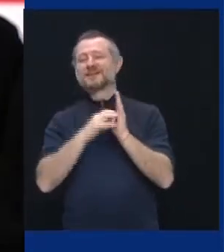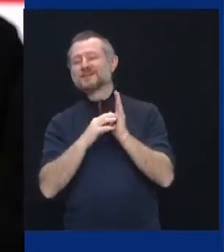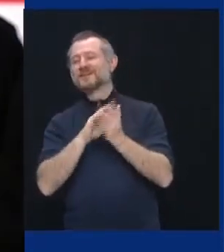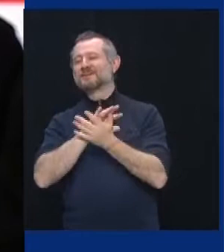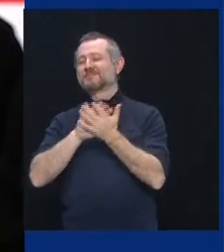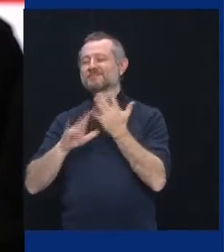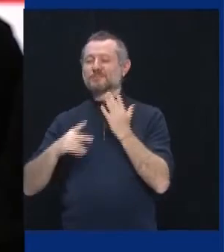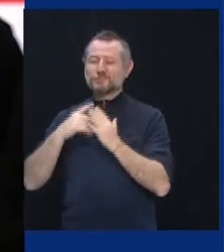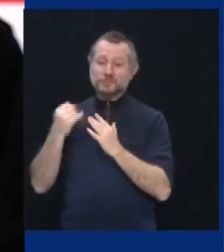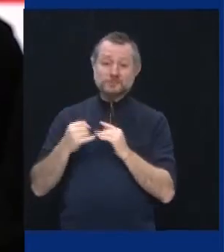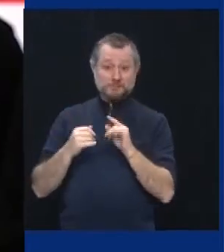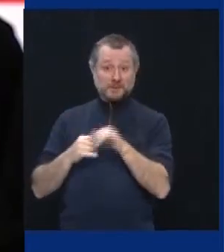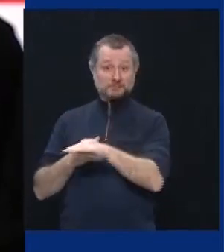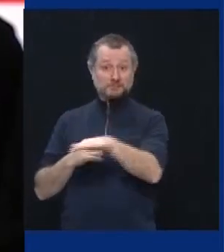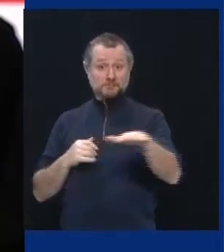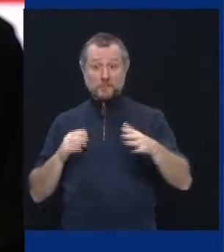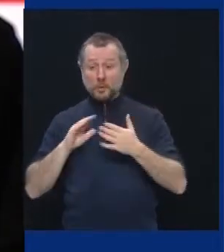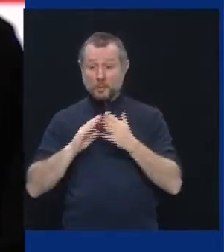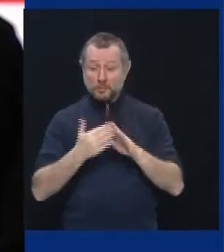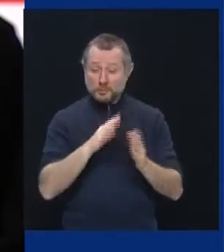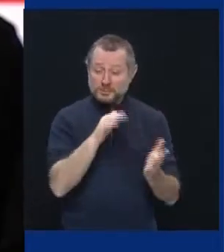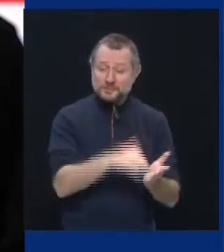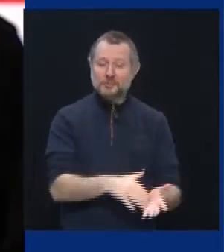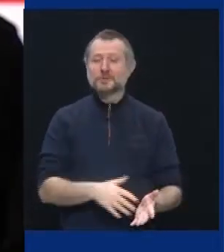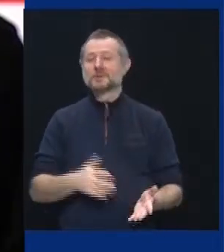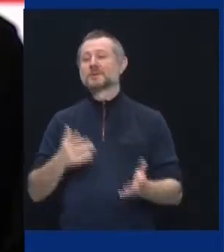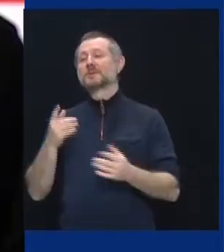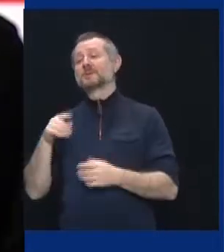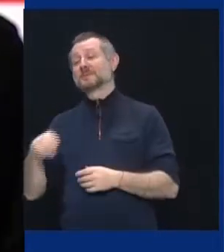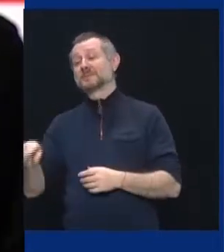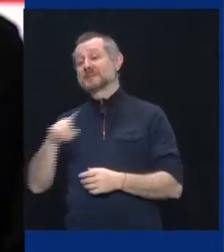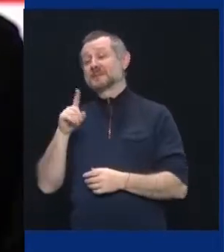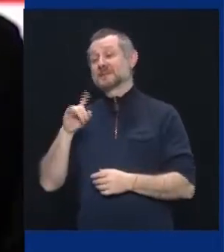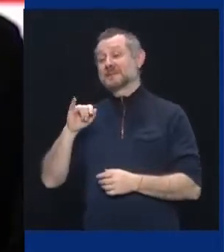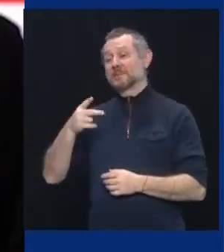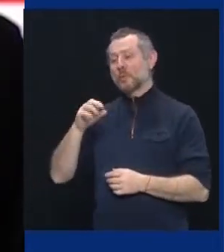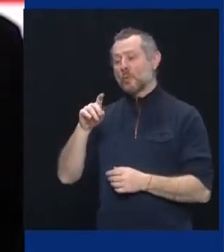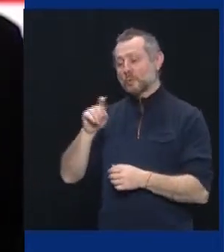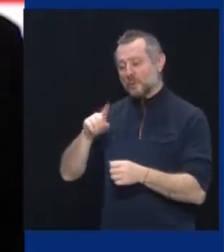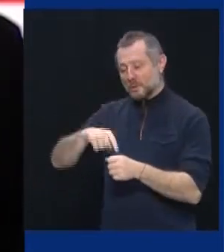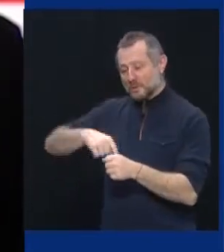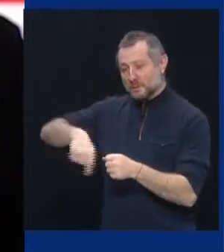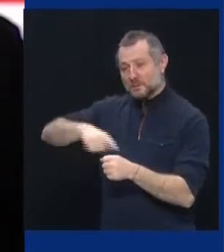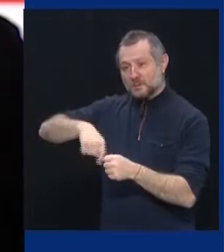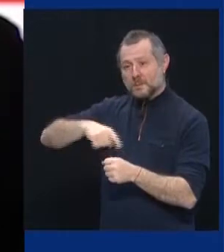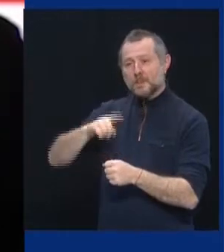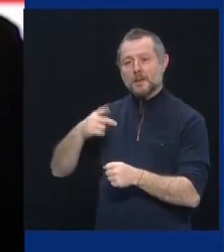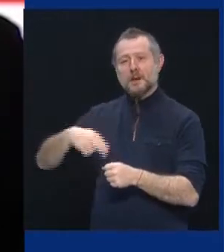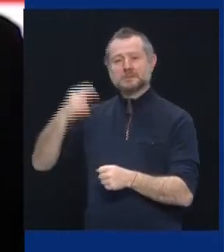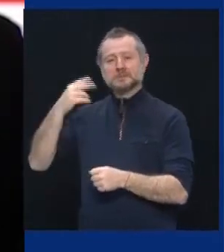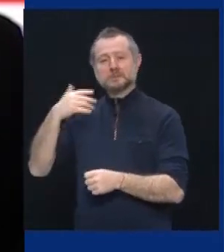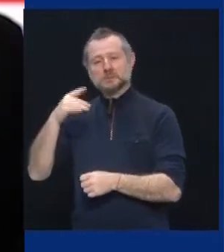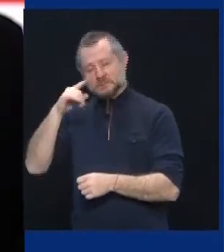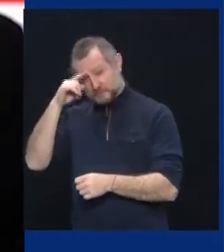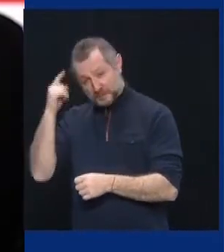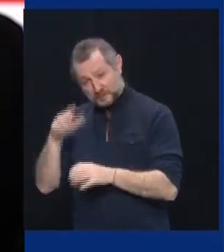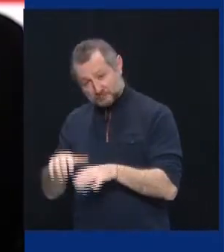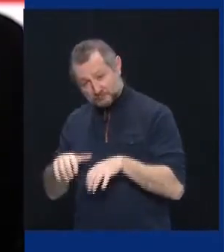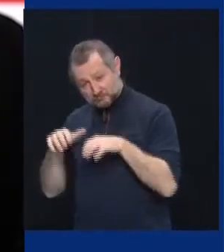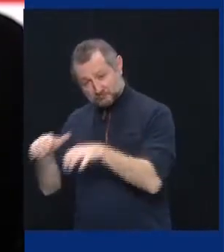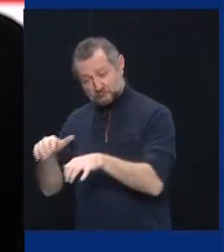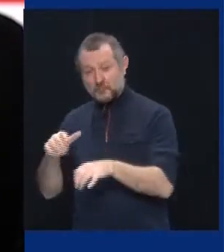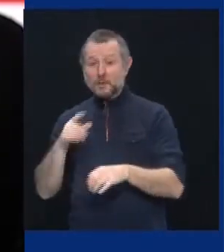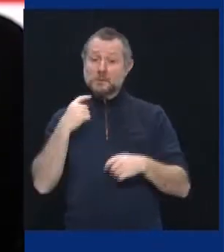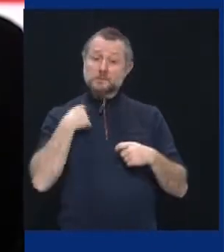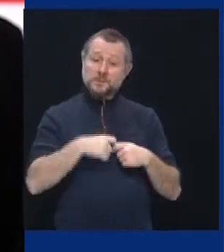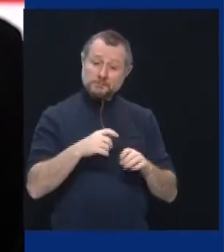zip codes that have a high predominance of black and Hispanic communities. We have to get